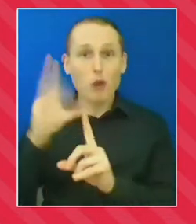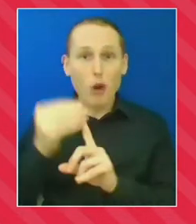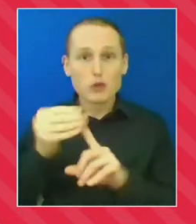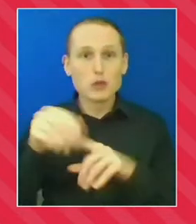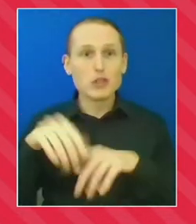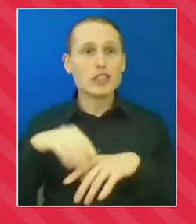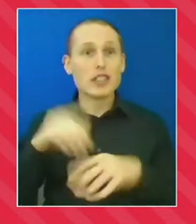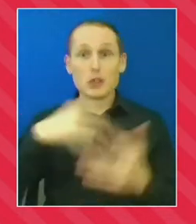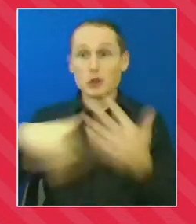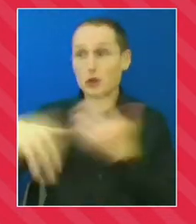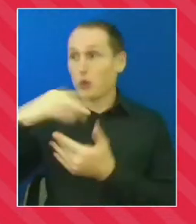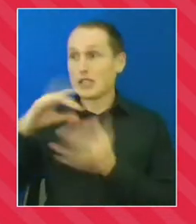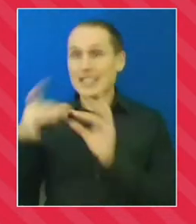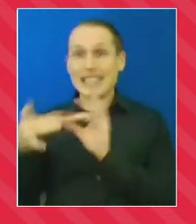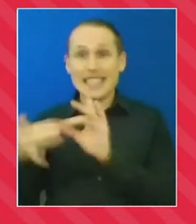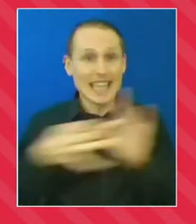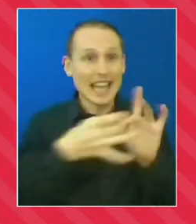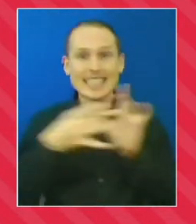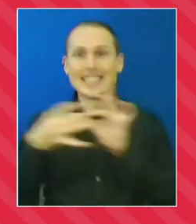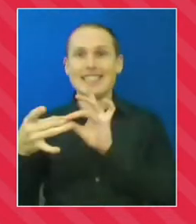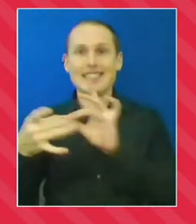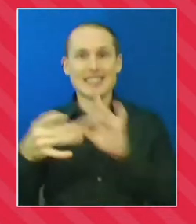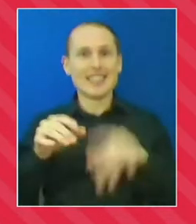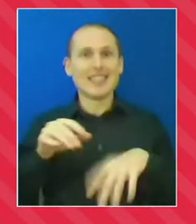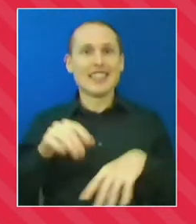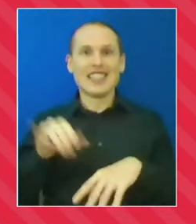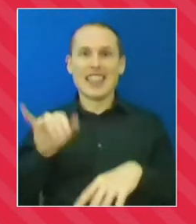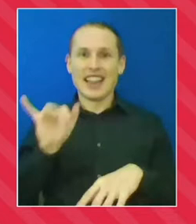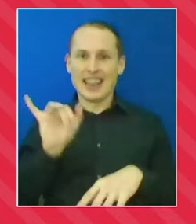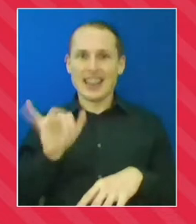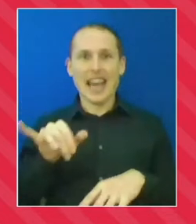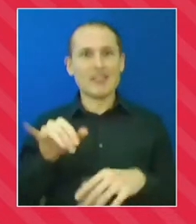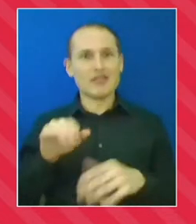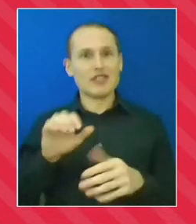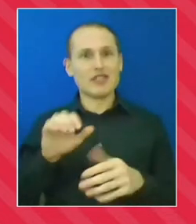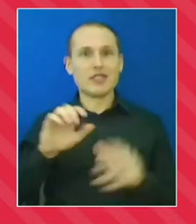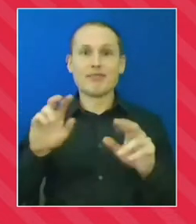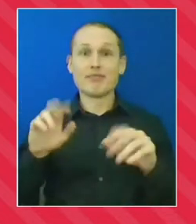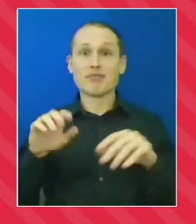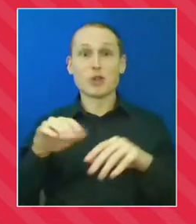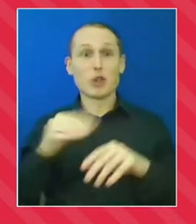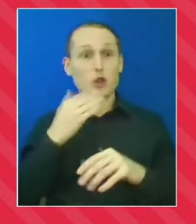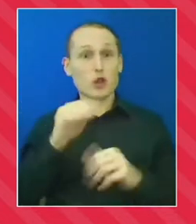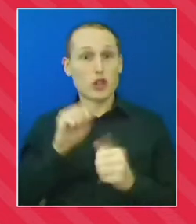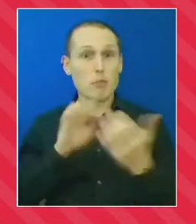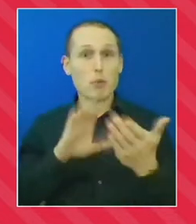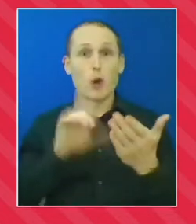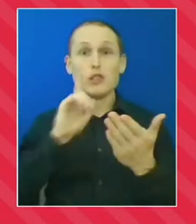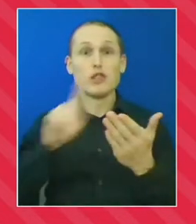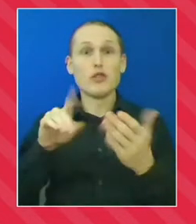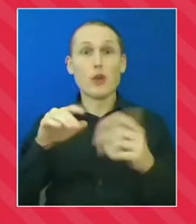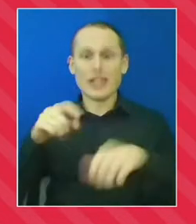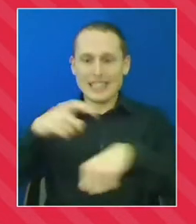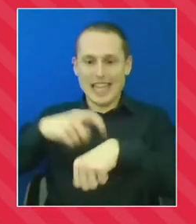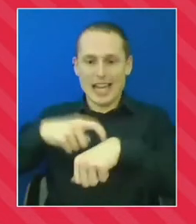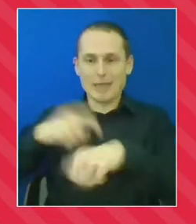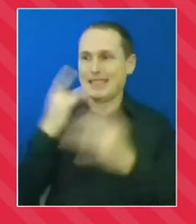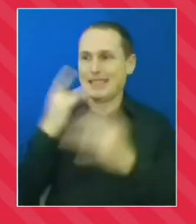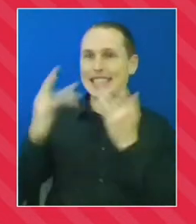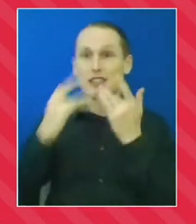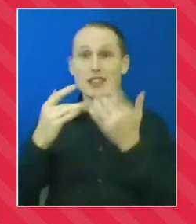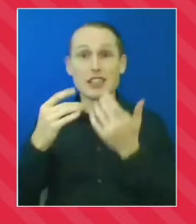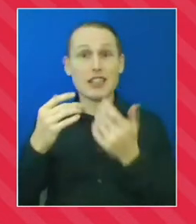think that's a really asset-based approach to addressing things like time scarcity, because all of those things already exist within